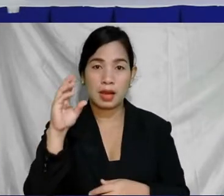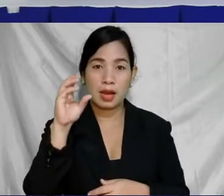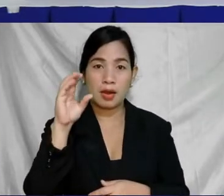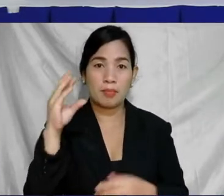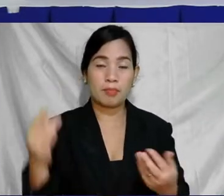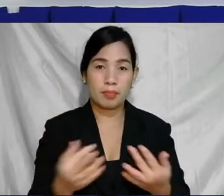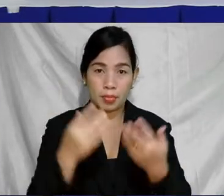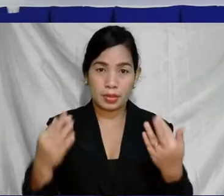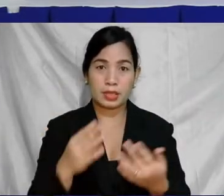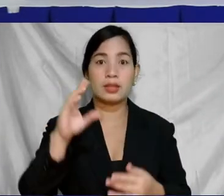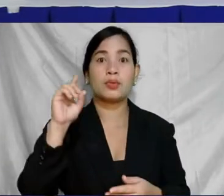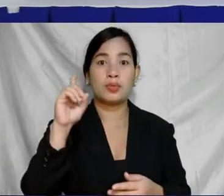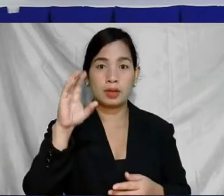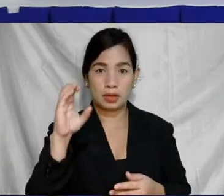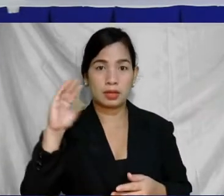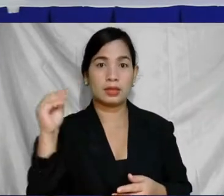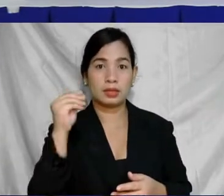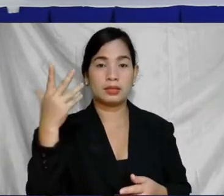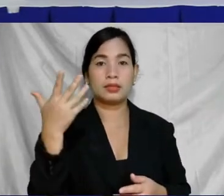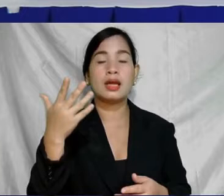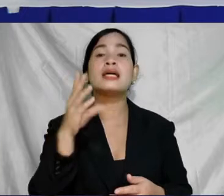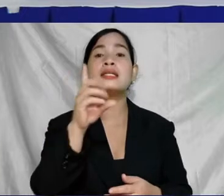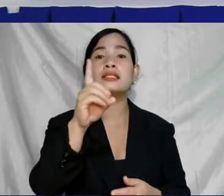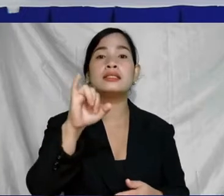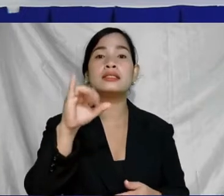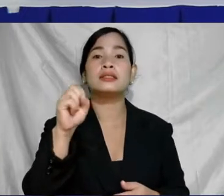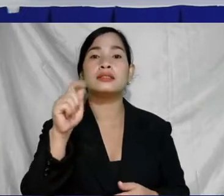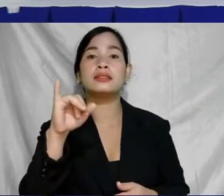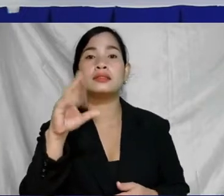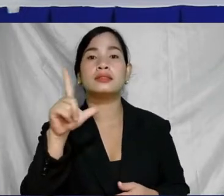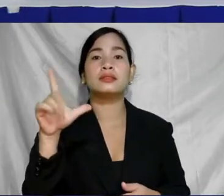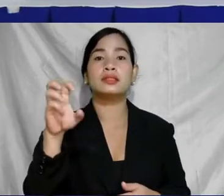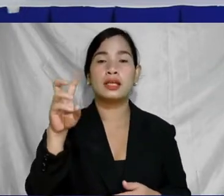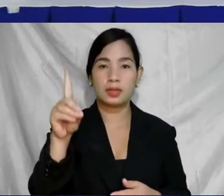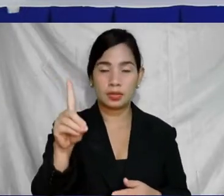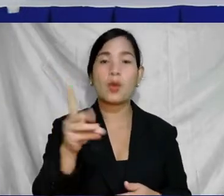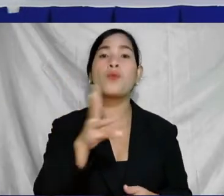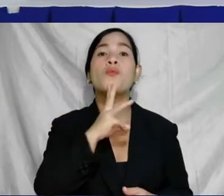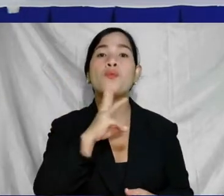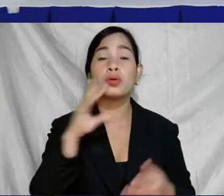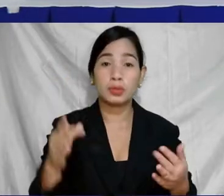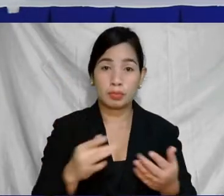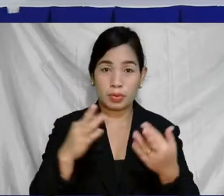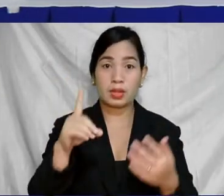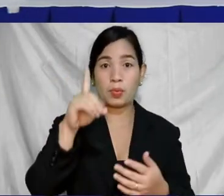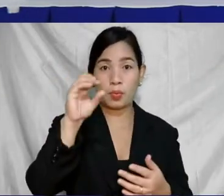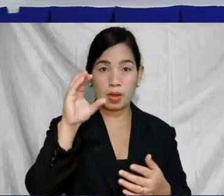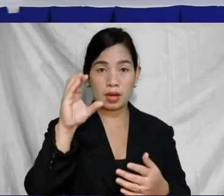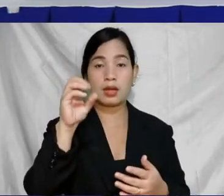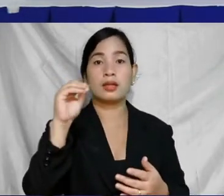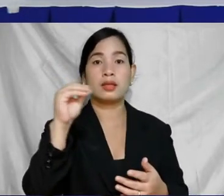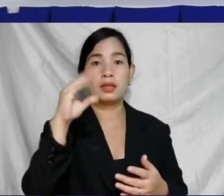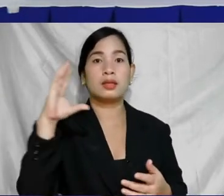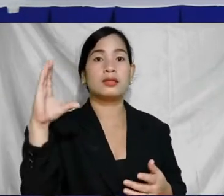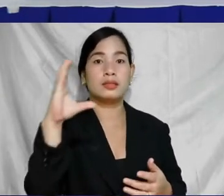water? That's right, because only distilled water contains no impurities, not just like the water in